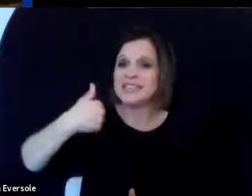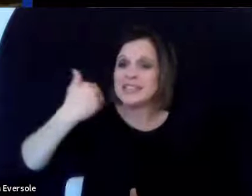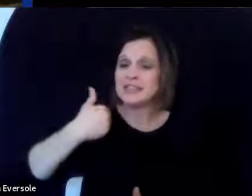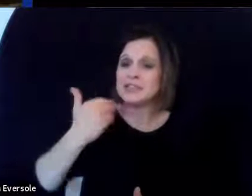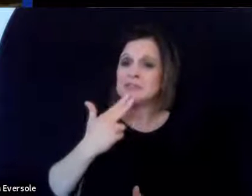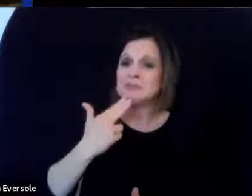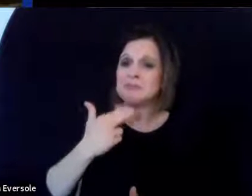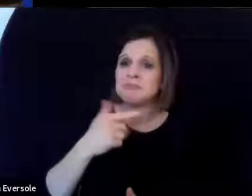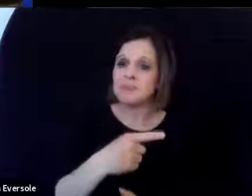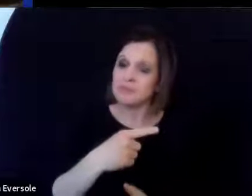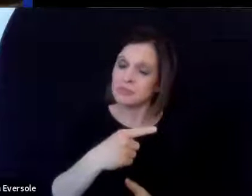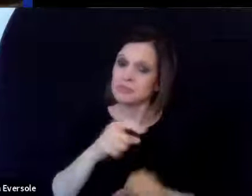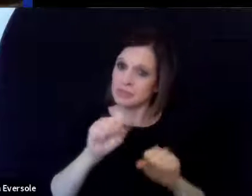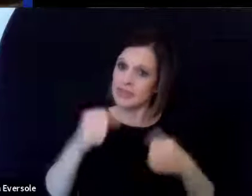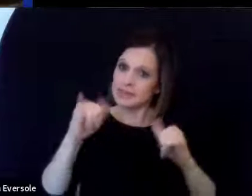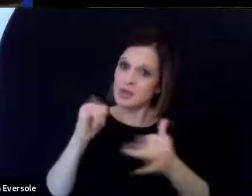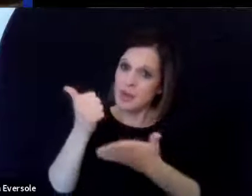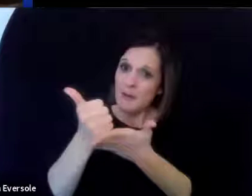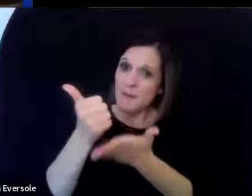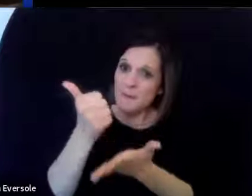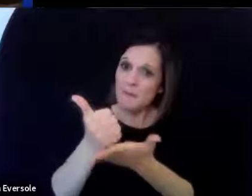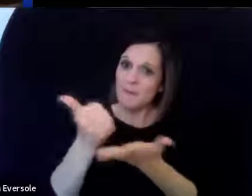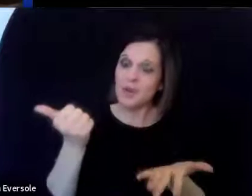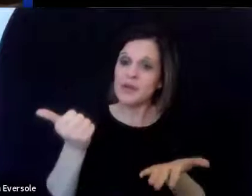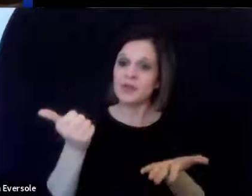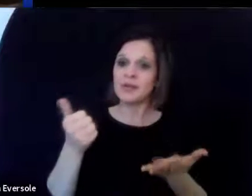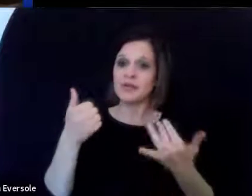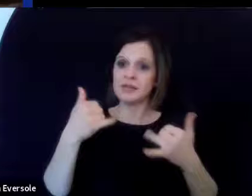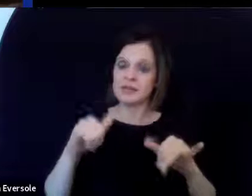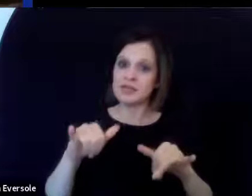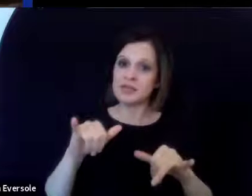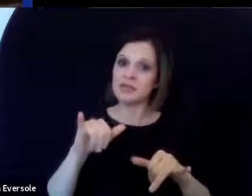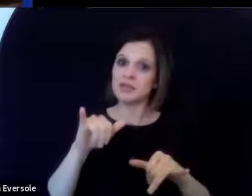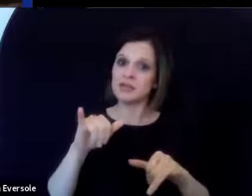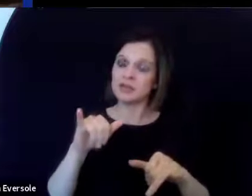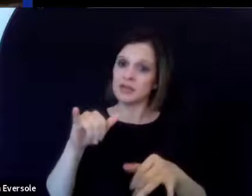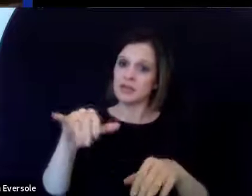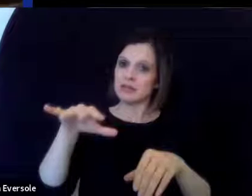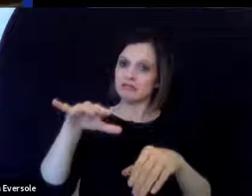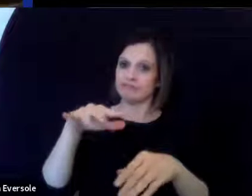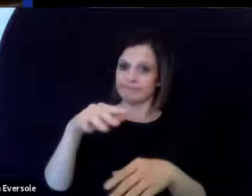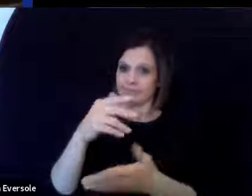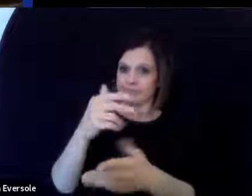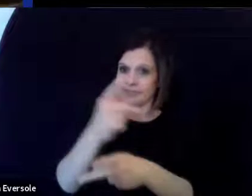can help and actively engage in their care.